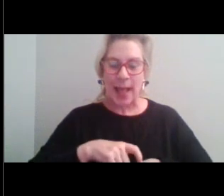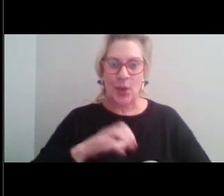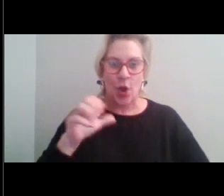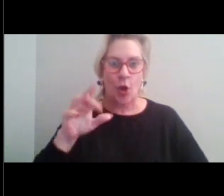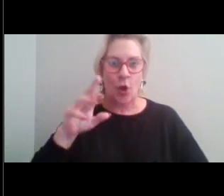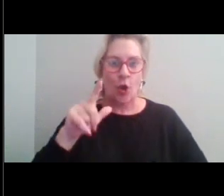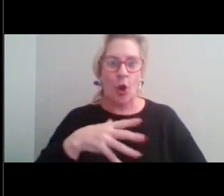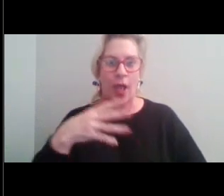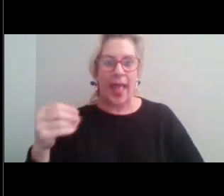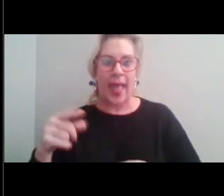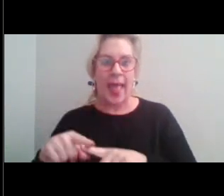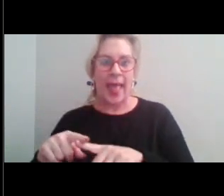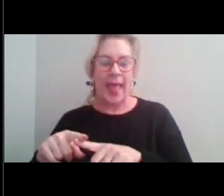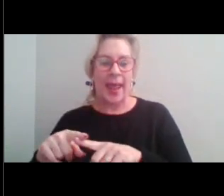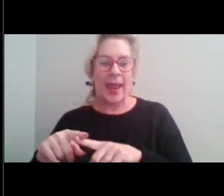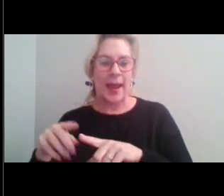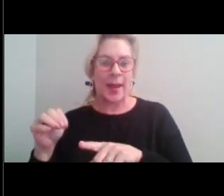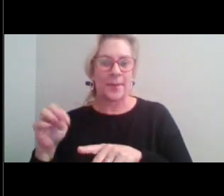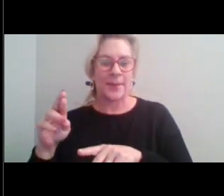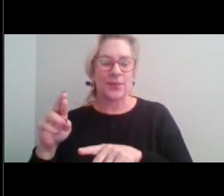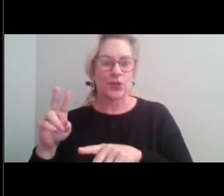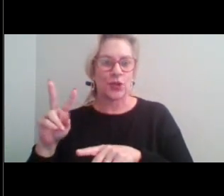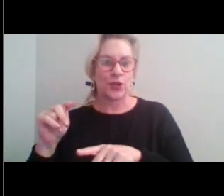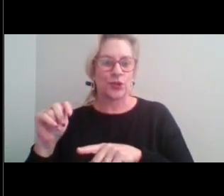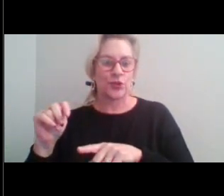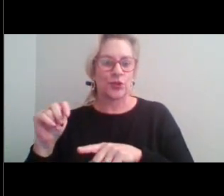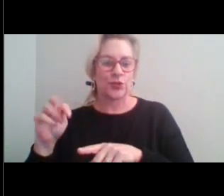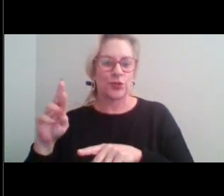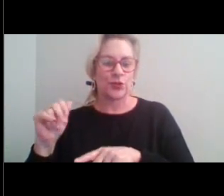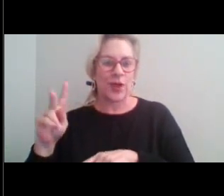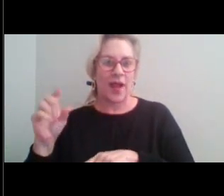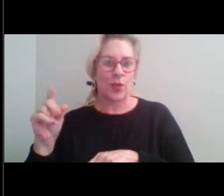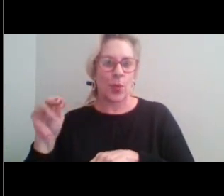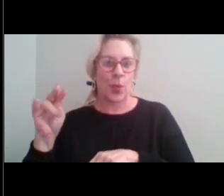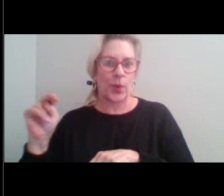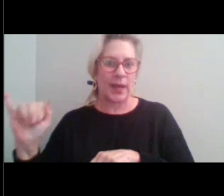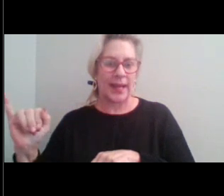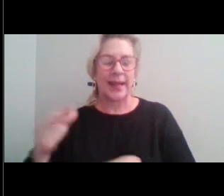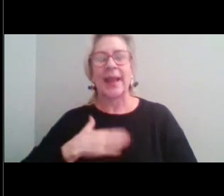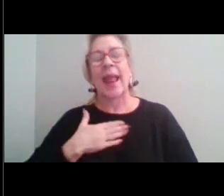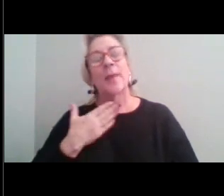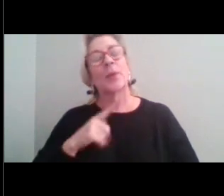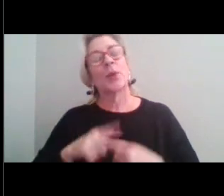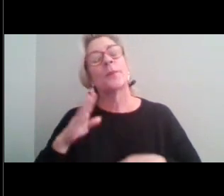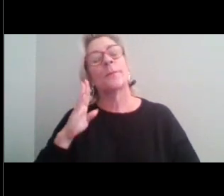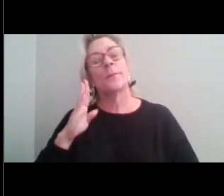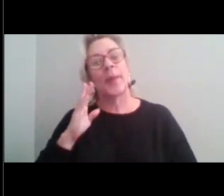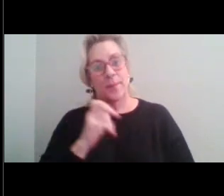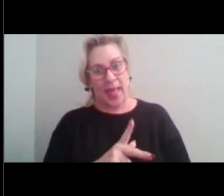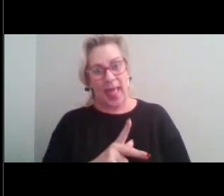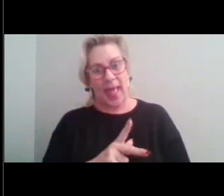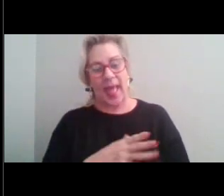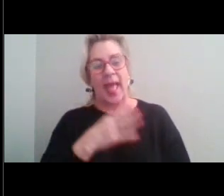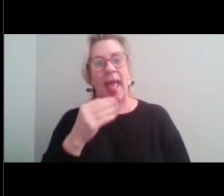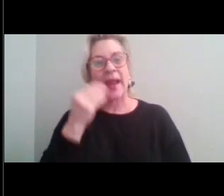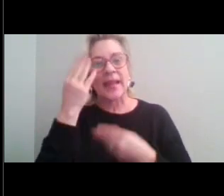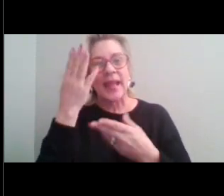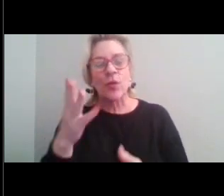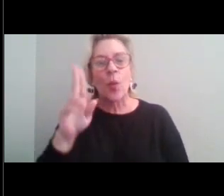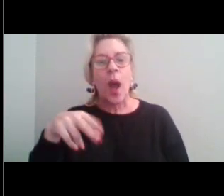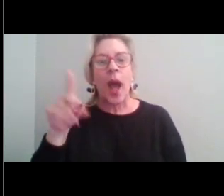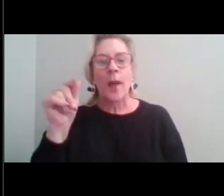and Mr. Tavallone, of course. So it's nice to be back, and I appreciate the opportunity to update you on the status of the high-speed